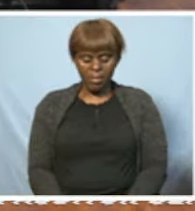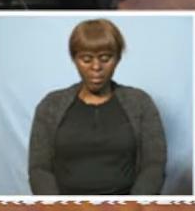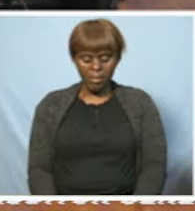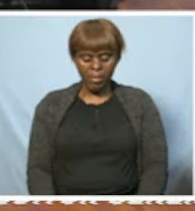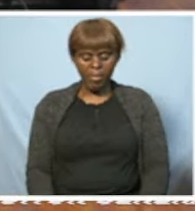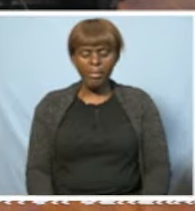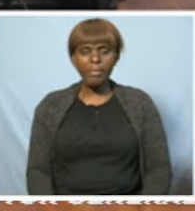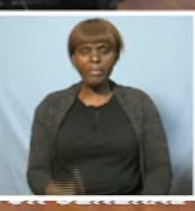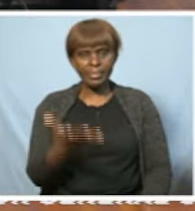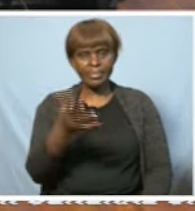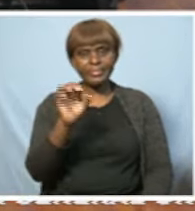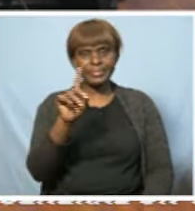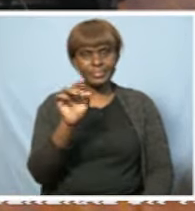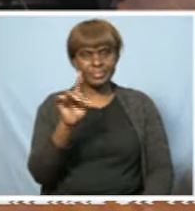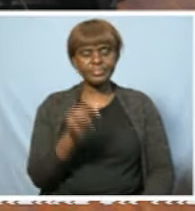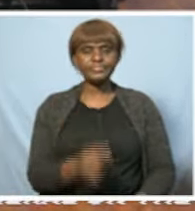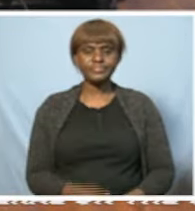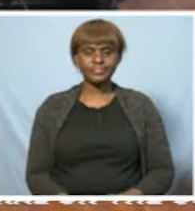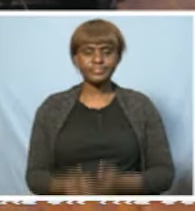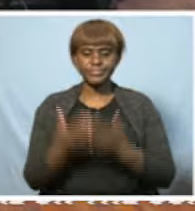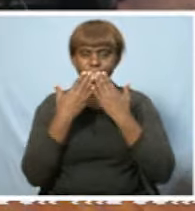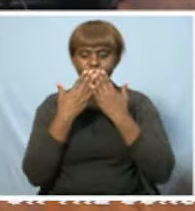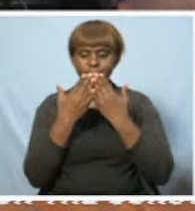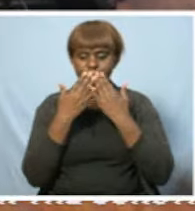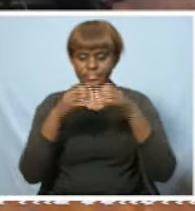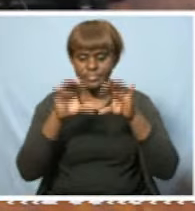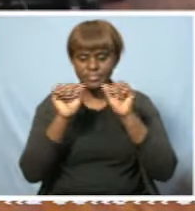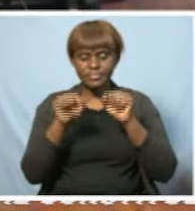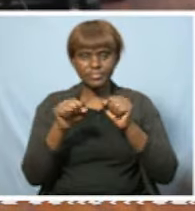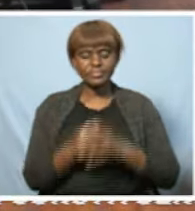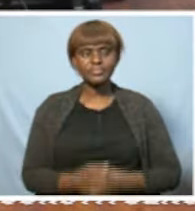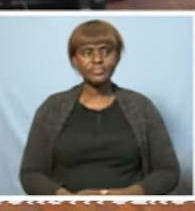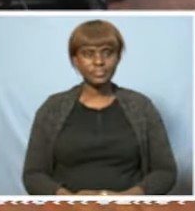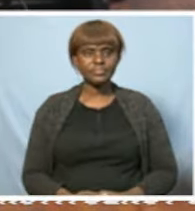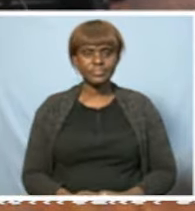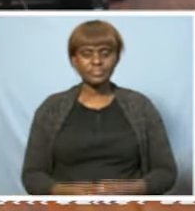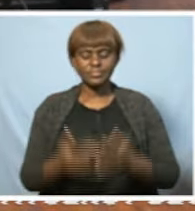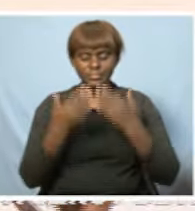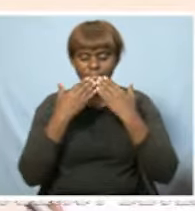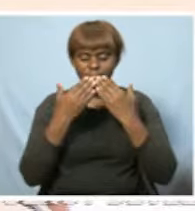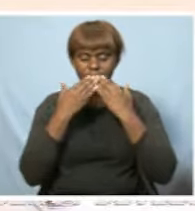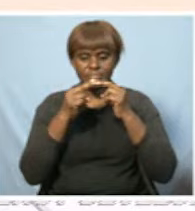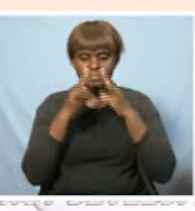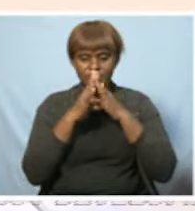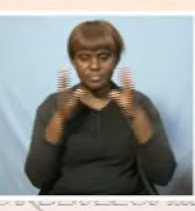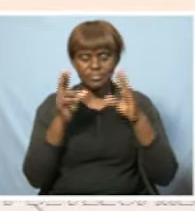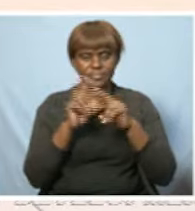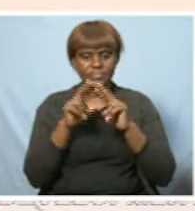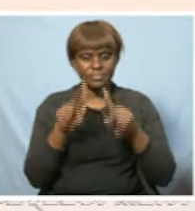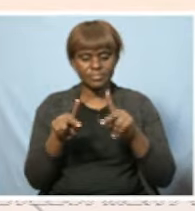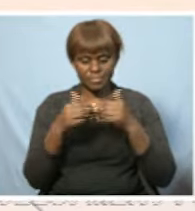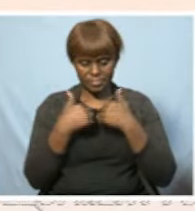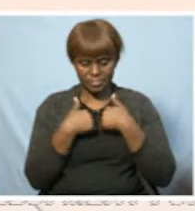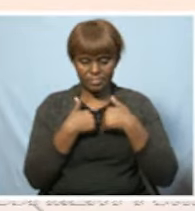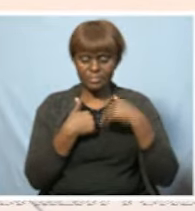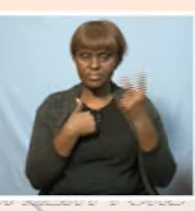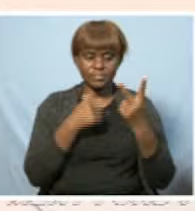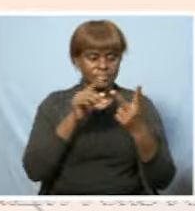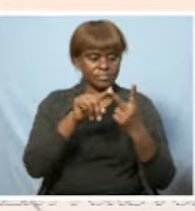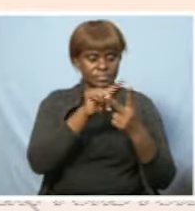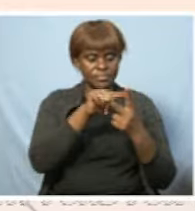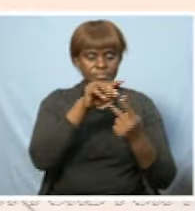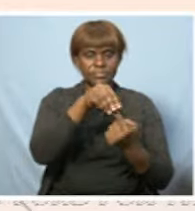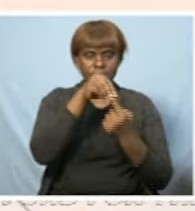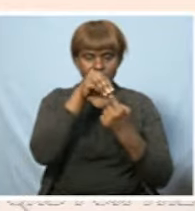Were there? Okay, thank you. Proceed, please. Thank you very much, Chairperson. We have two specific